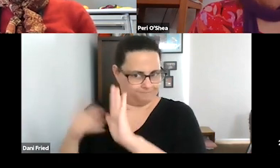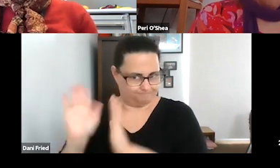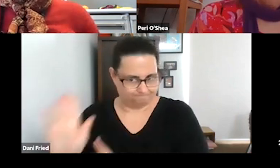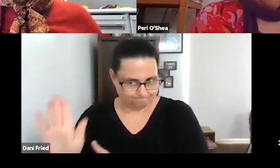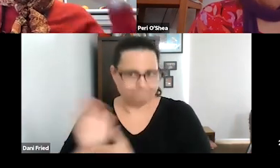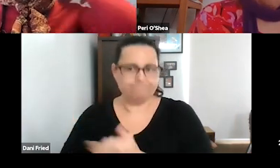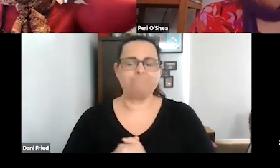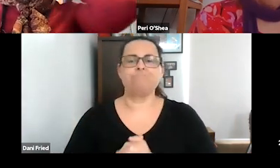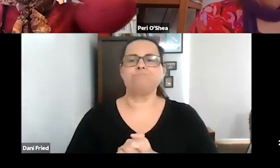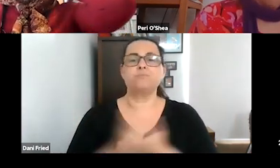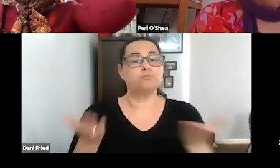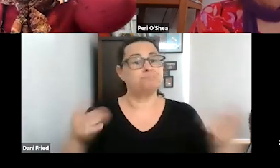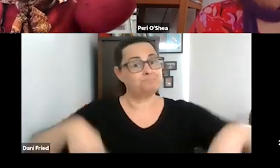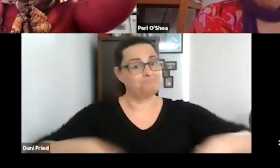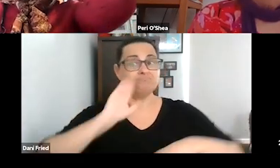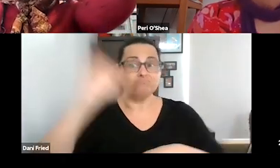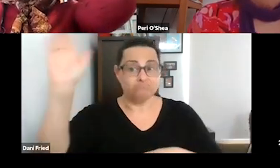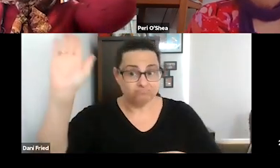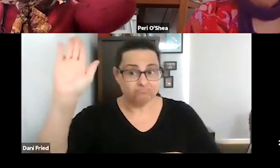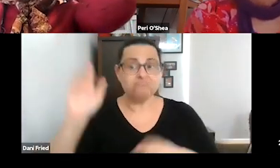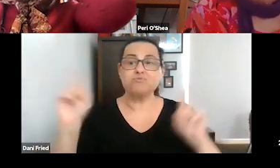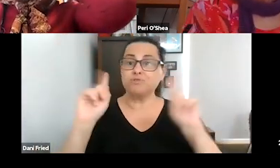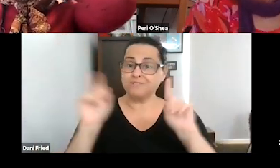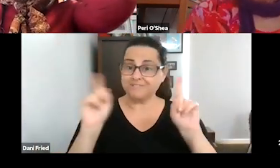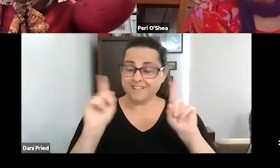Okay, so in this presentation today, I'll be